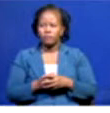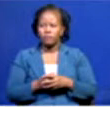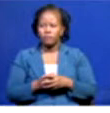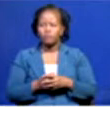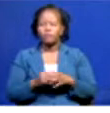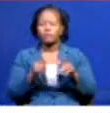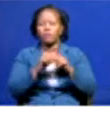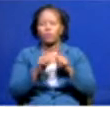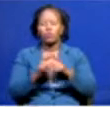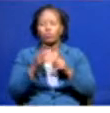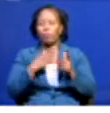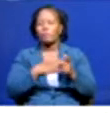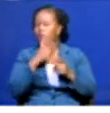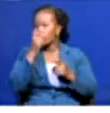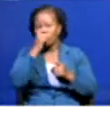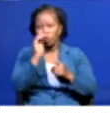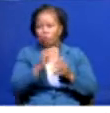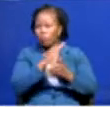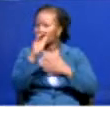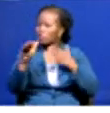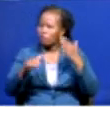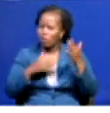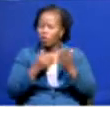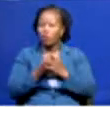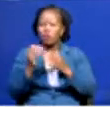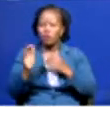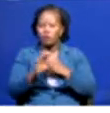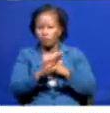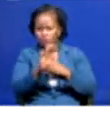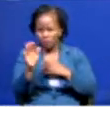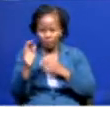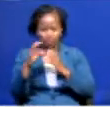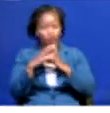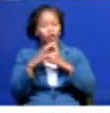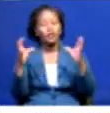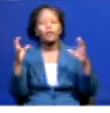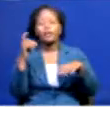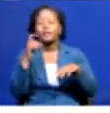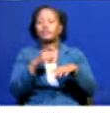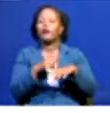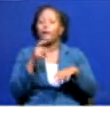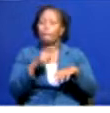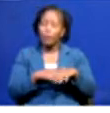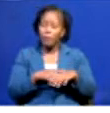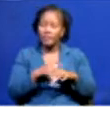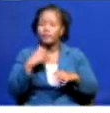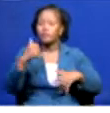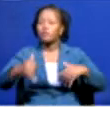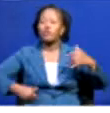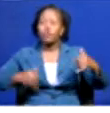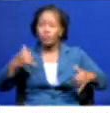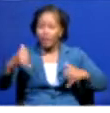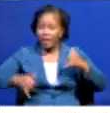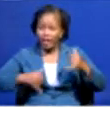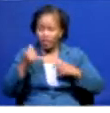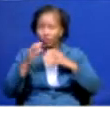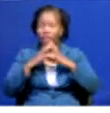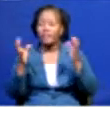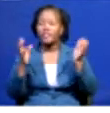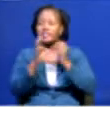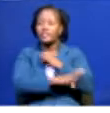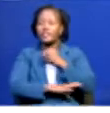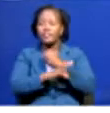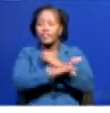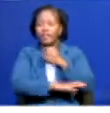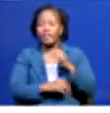I wish you, all of you, a great moment as you enjoy our great country, for those of us who